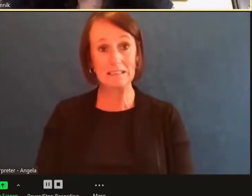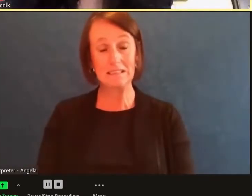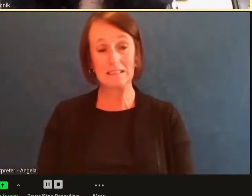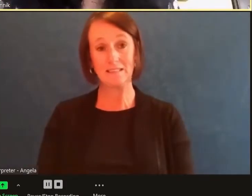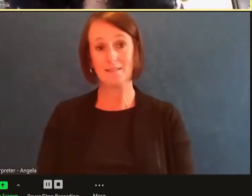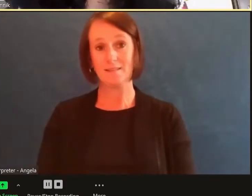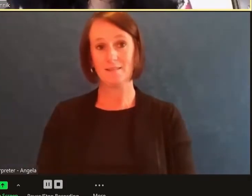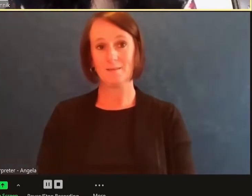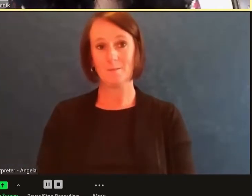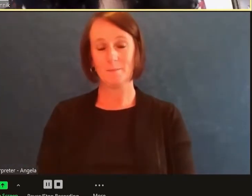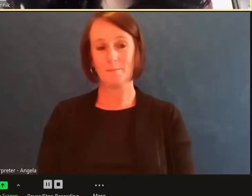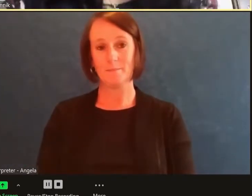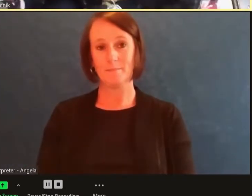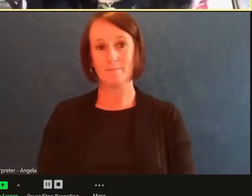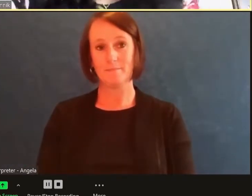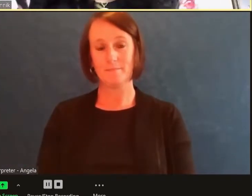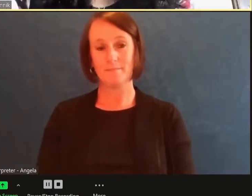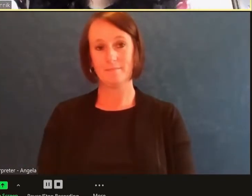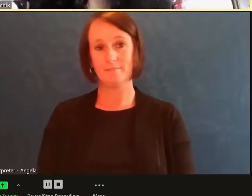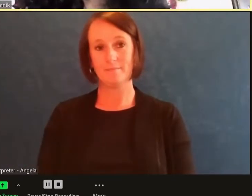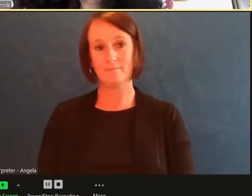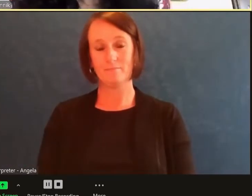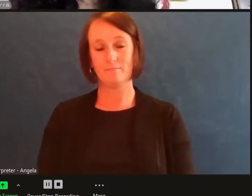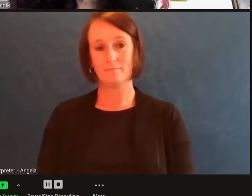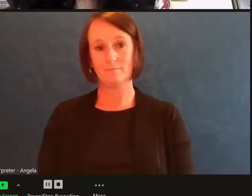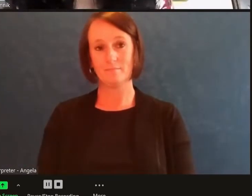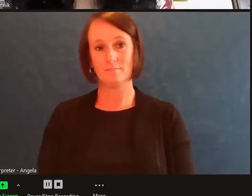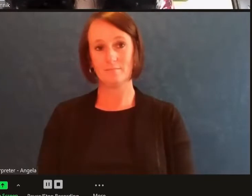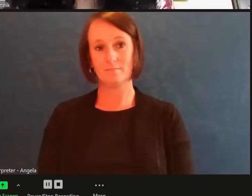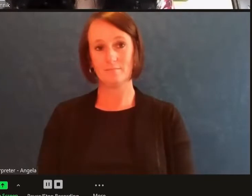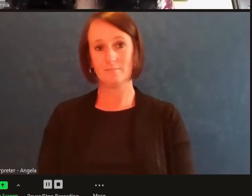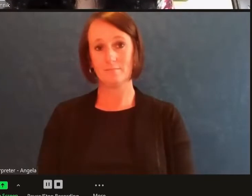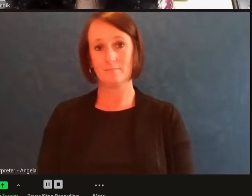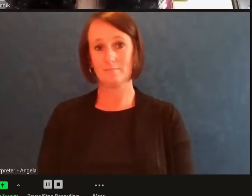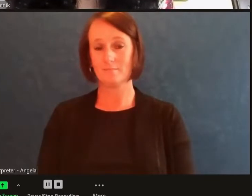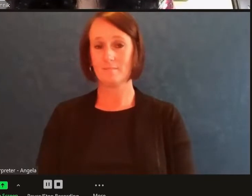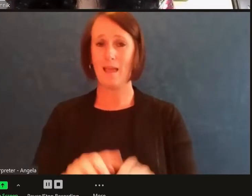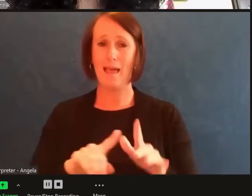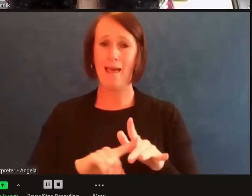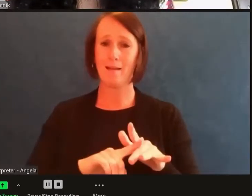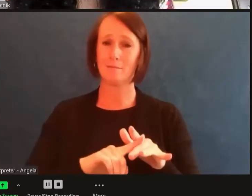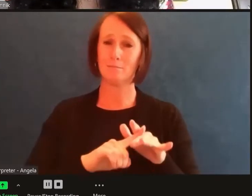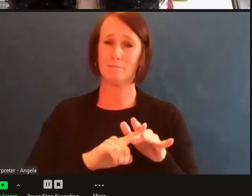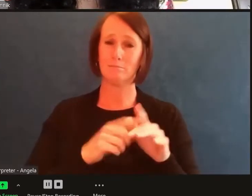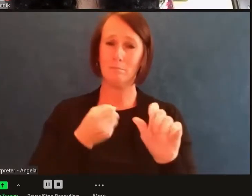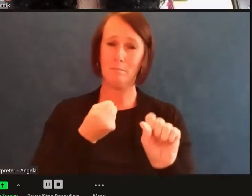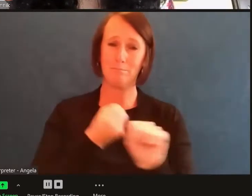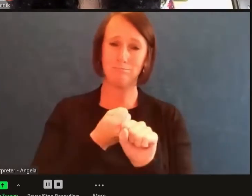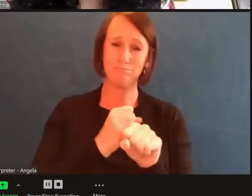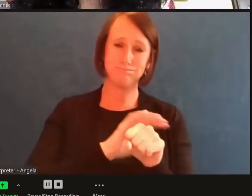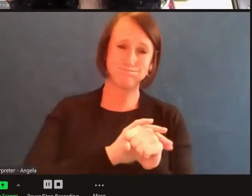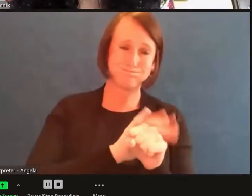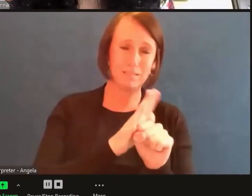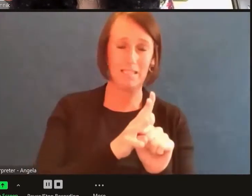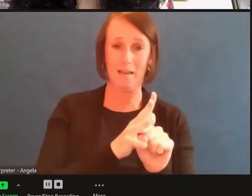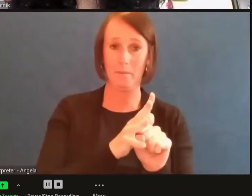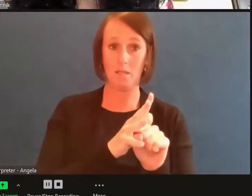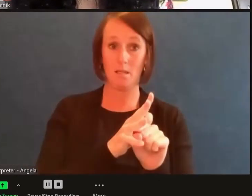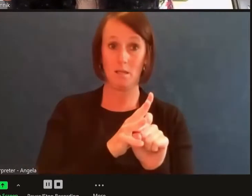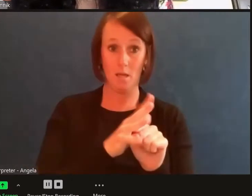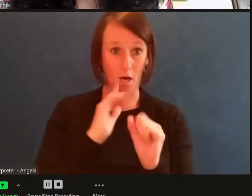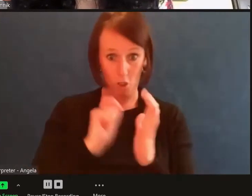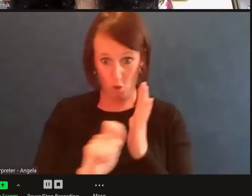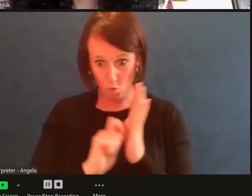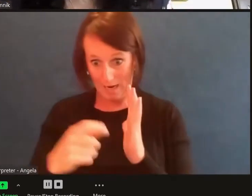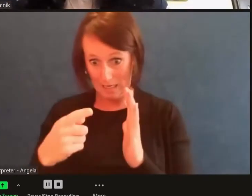going. Yeah, I got at the start of the pandemic, literally hundreds of emails from kids and teachers saying, "So you're writing the